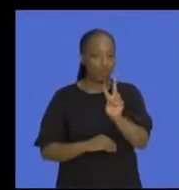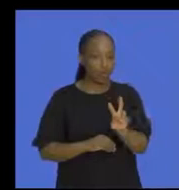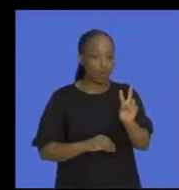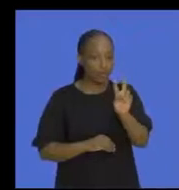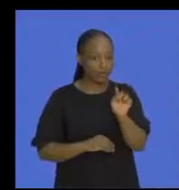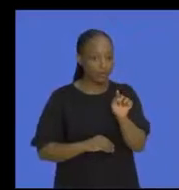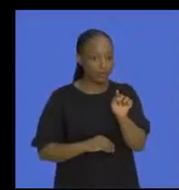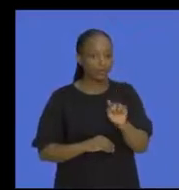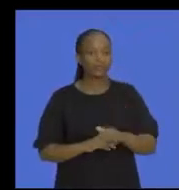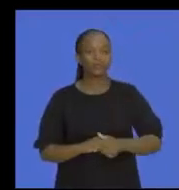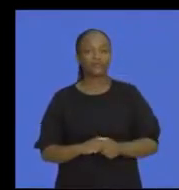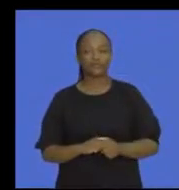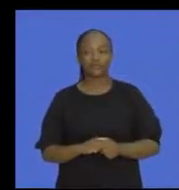okay?